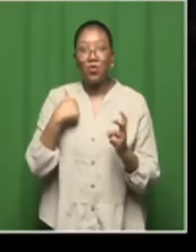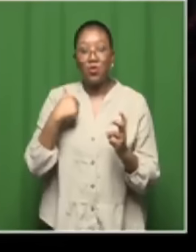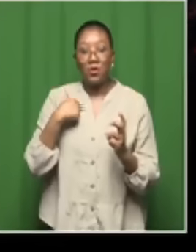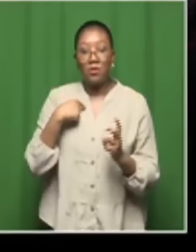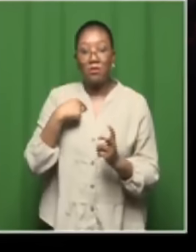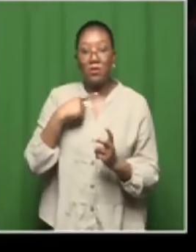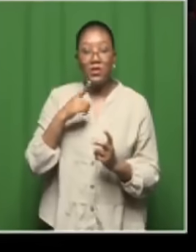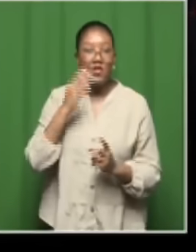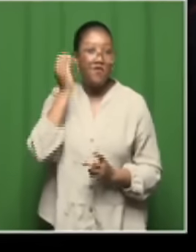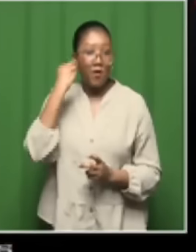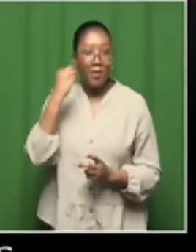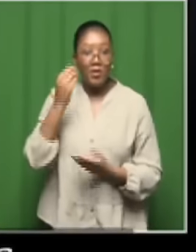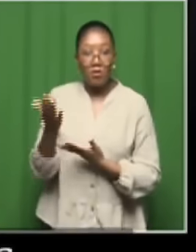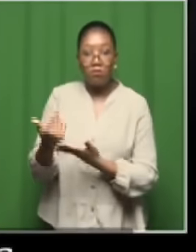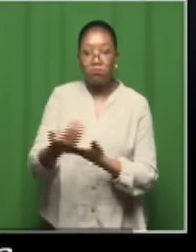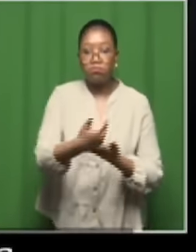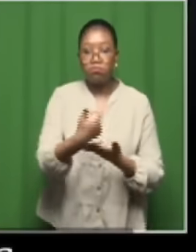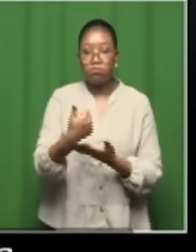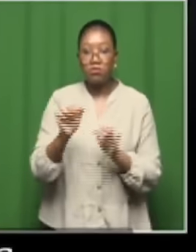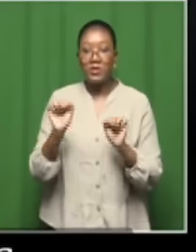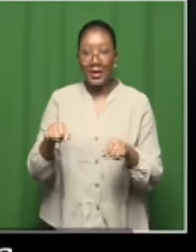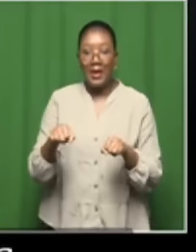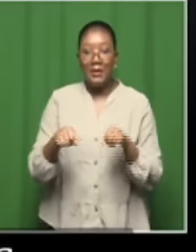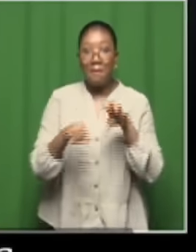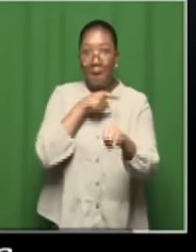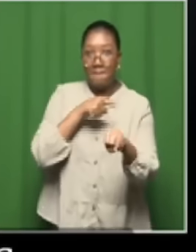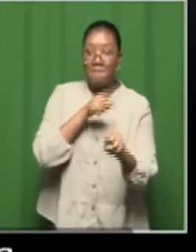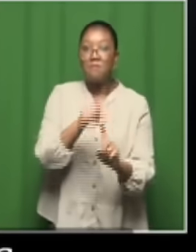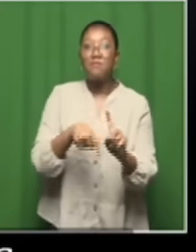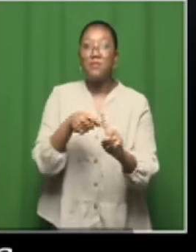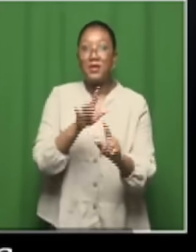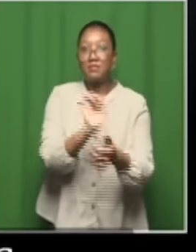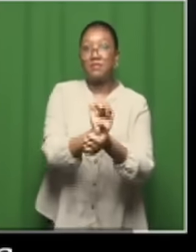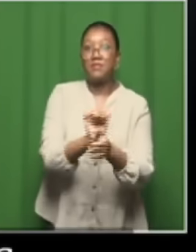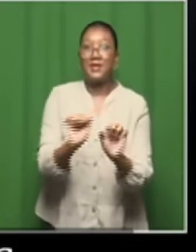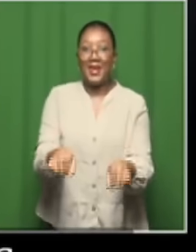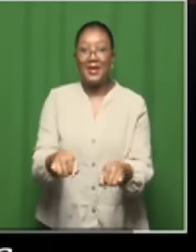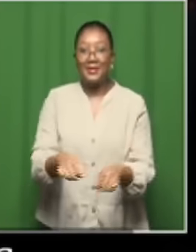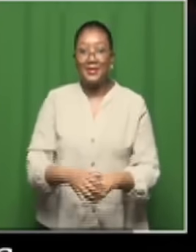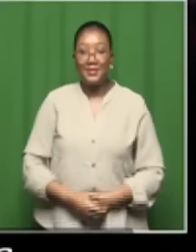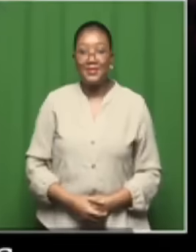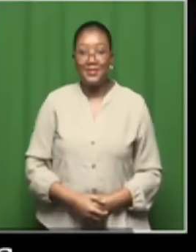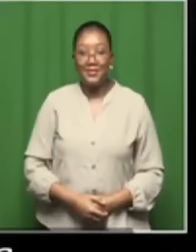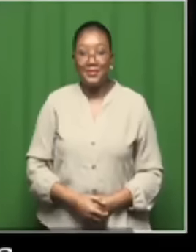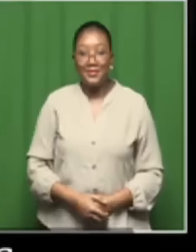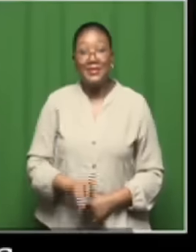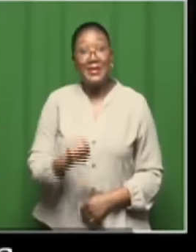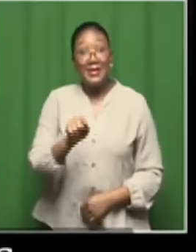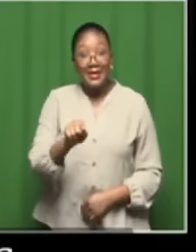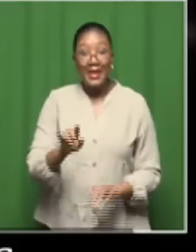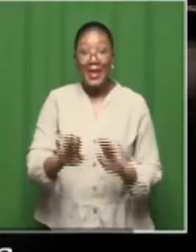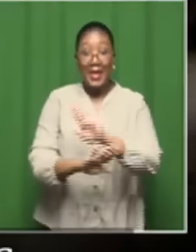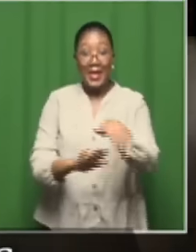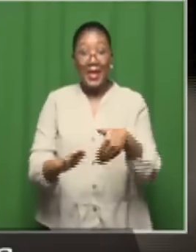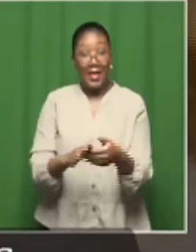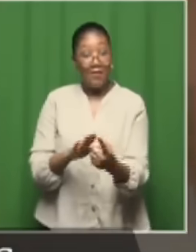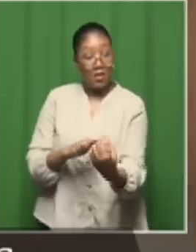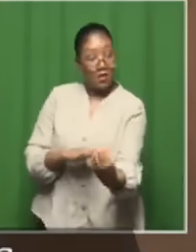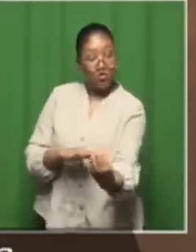for a fact we are going to get a speedster. Then we'll proceed and we'll calibrate. So everything will be on the screen. You will